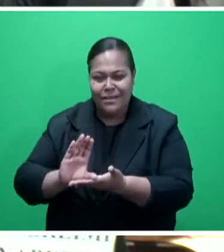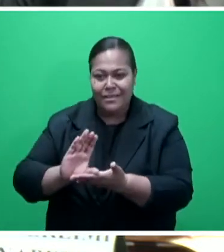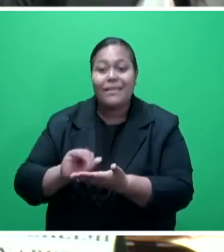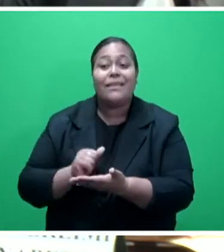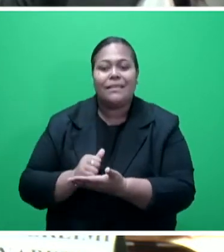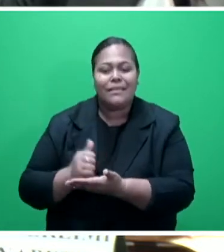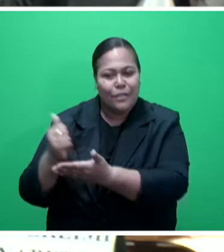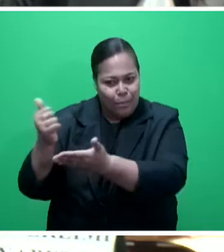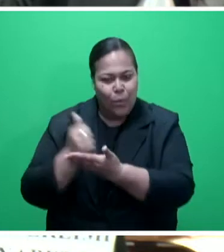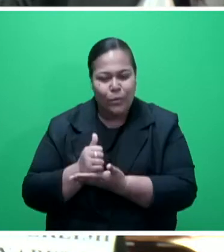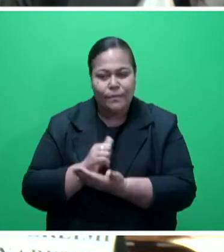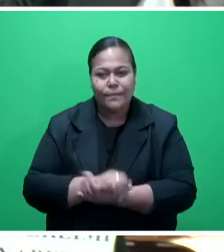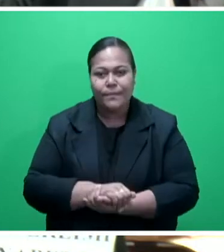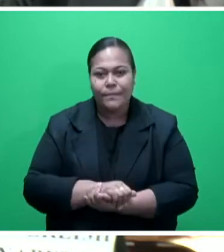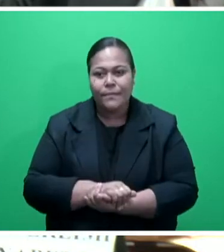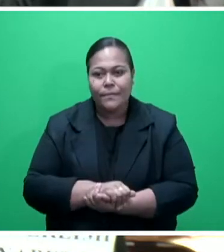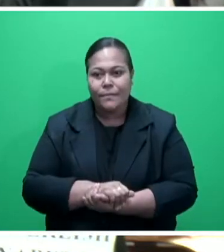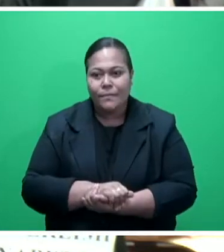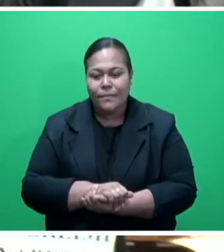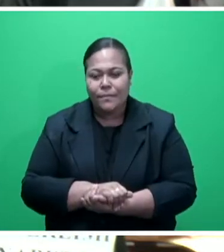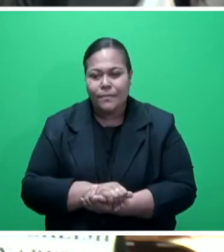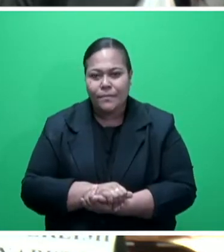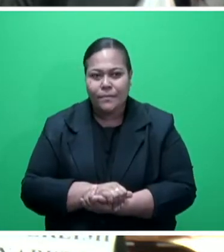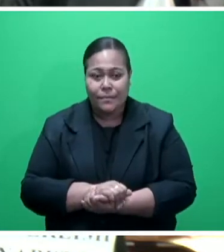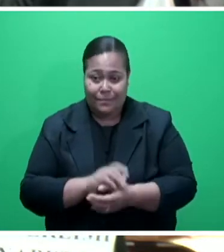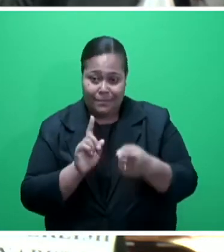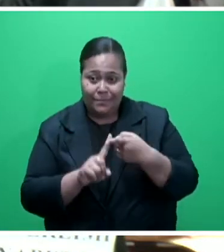the SURF funding,